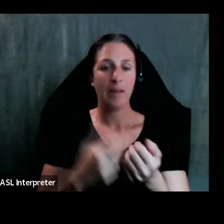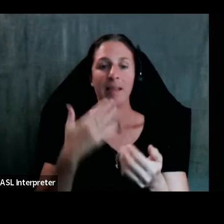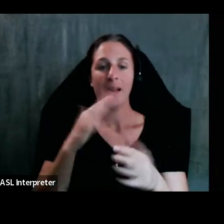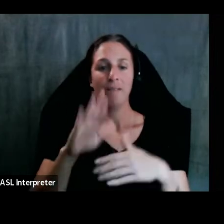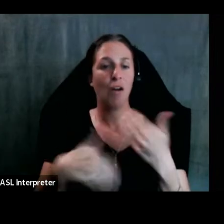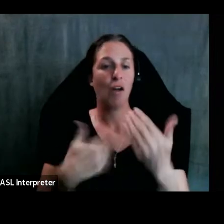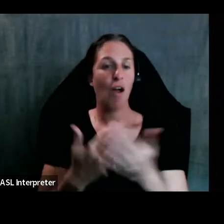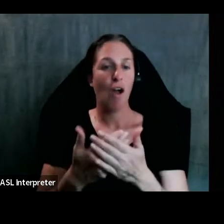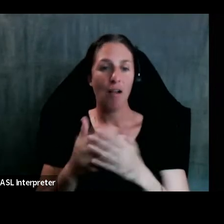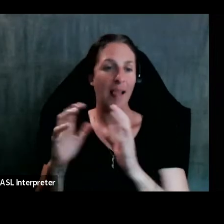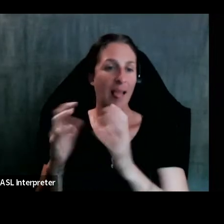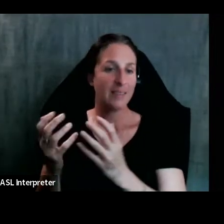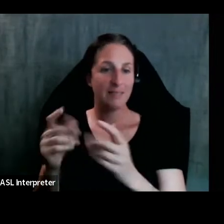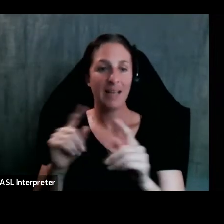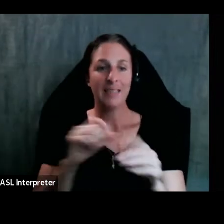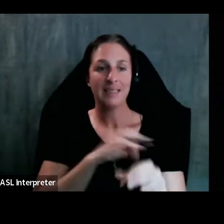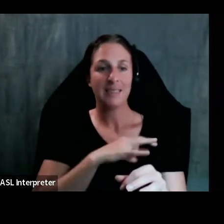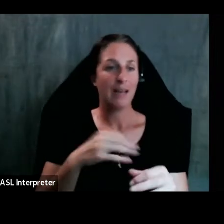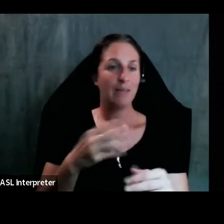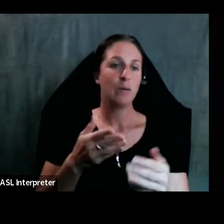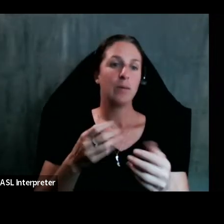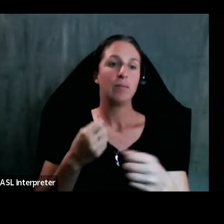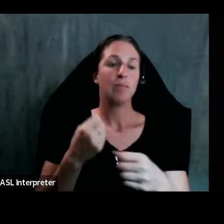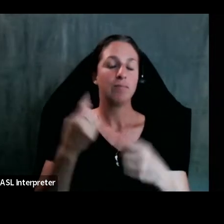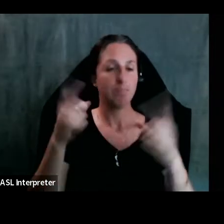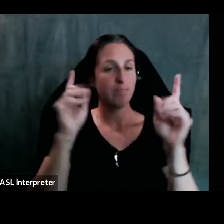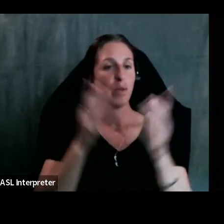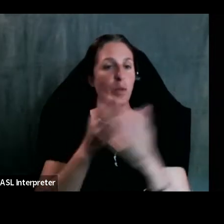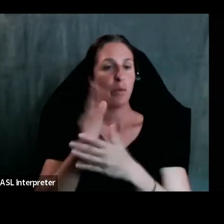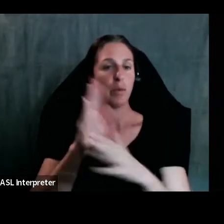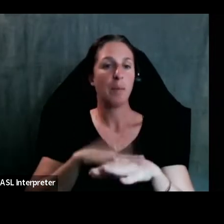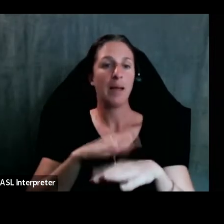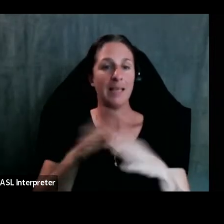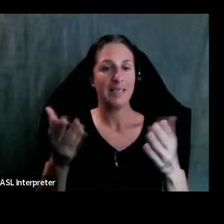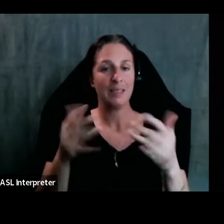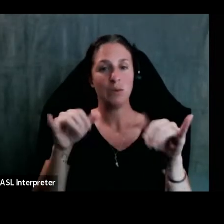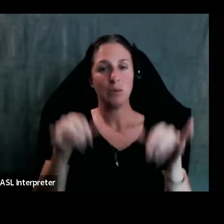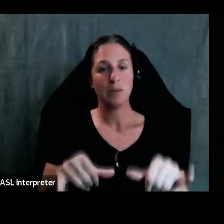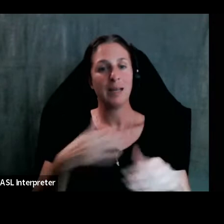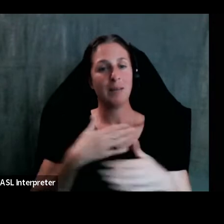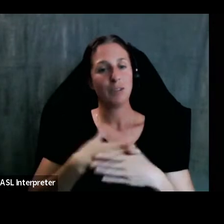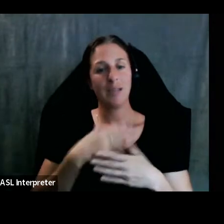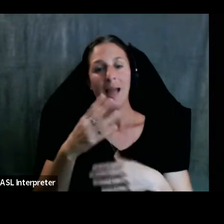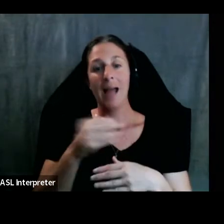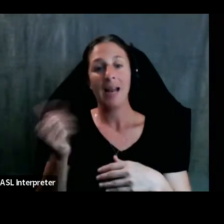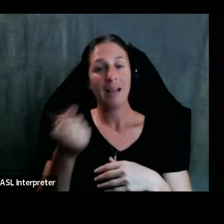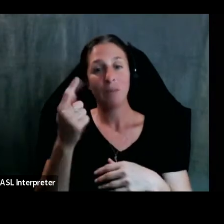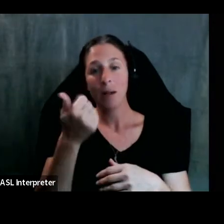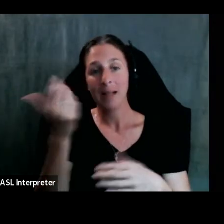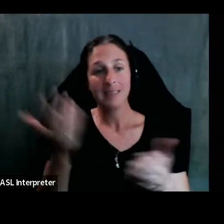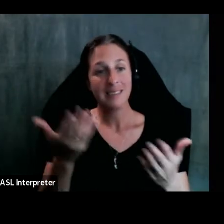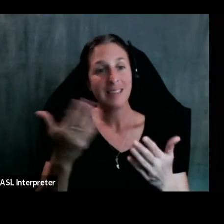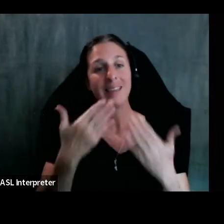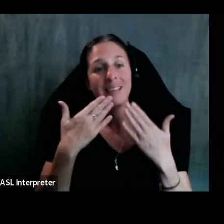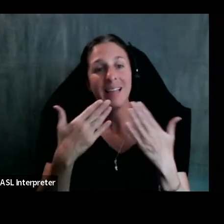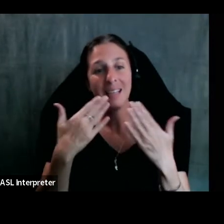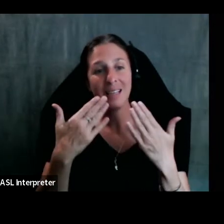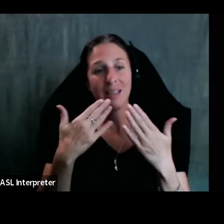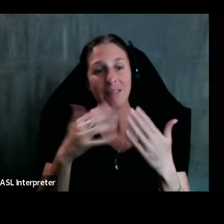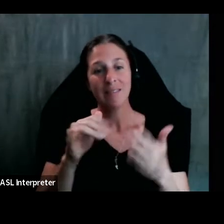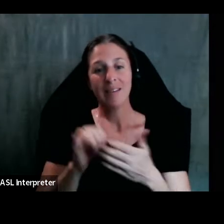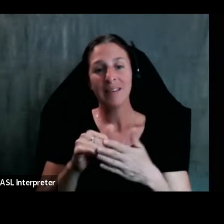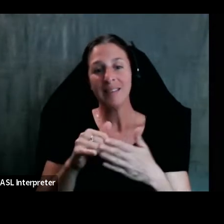that have made it through their probation, and you're here to stay. And I appreciate it, and everybody else here. But thank you. Those are my